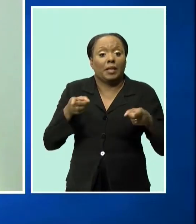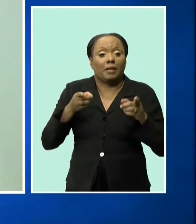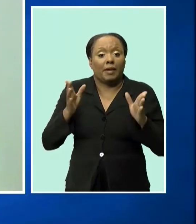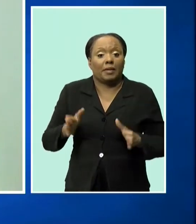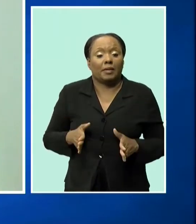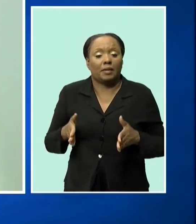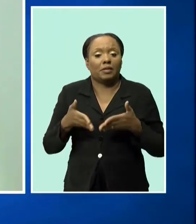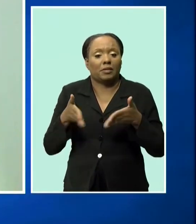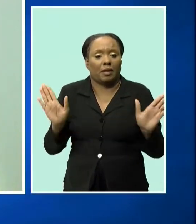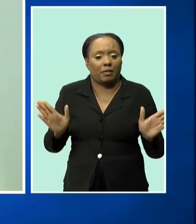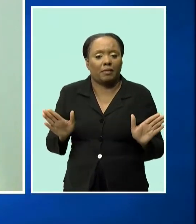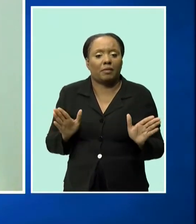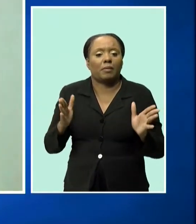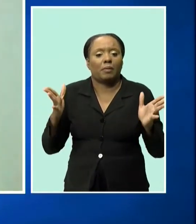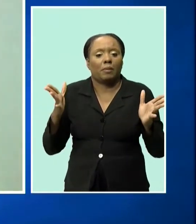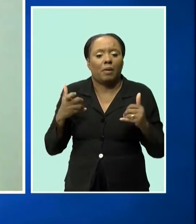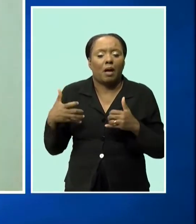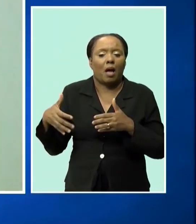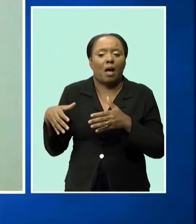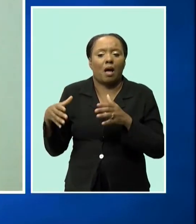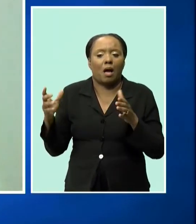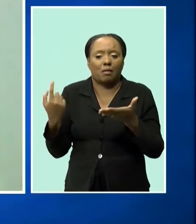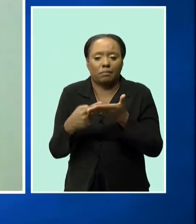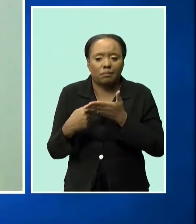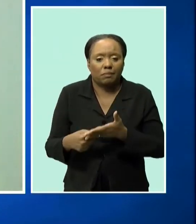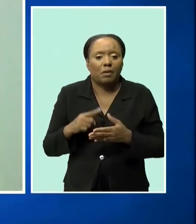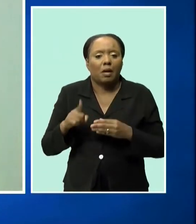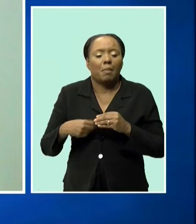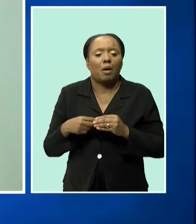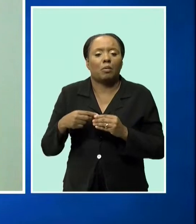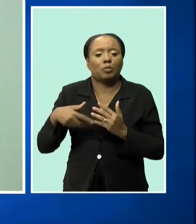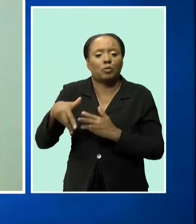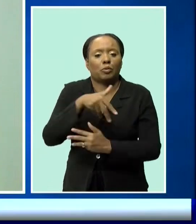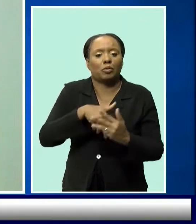global coalition on social justice. There's no secret that